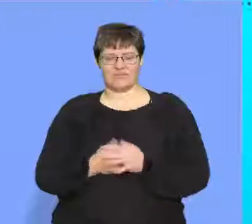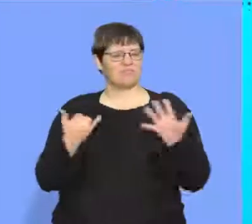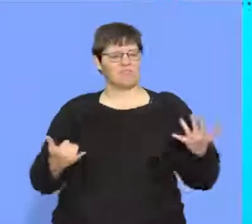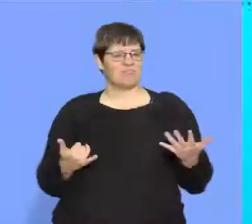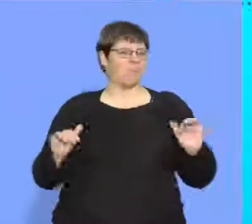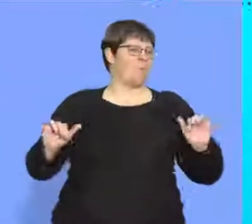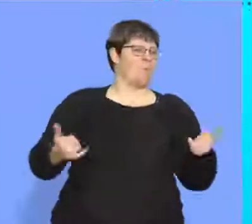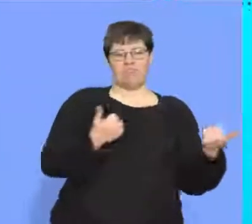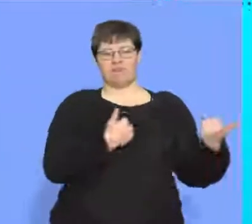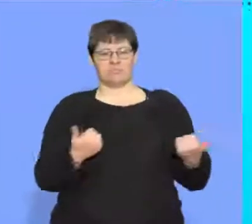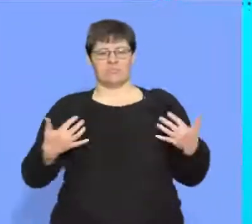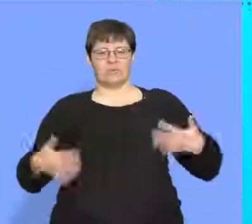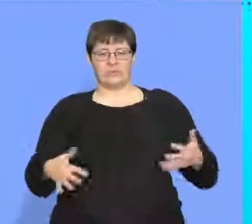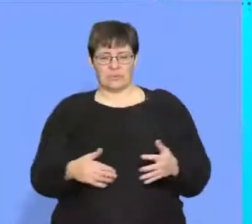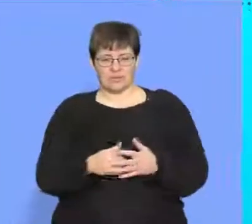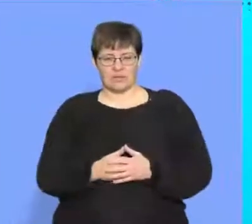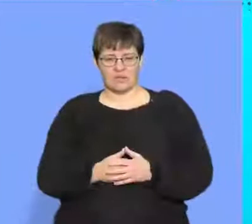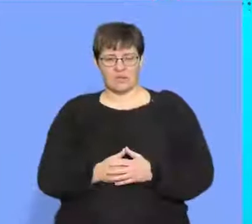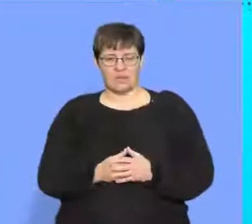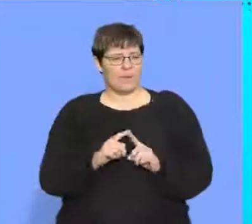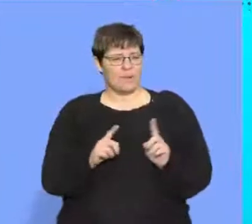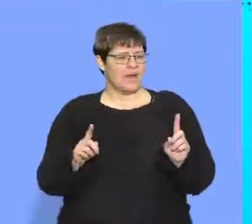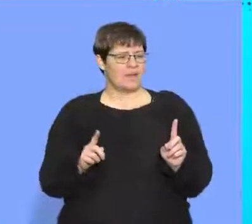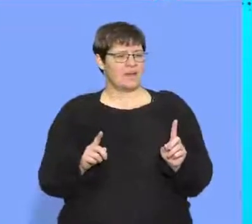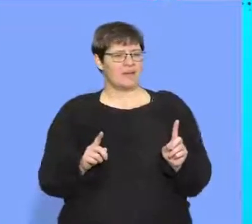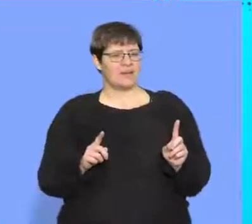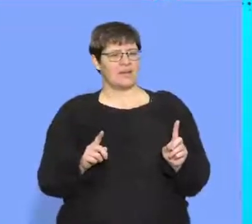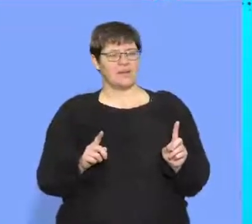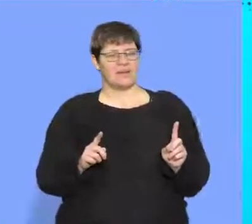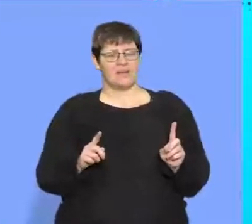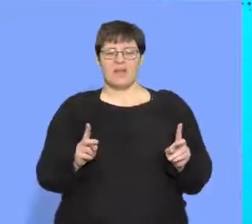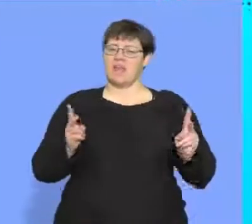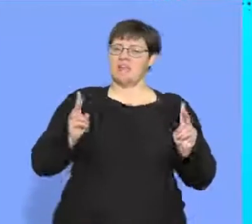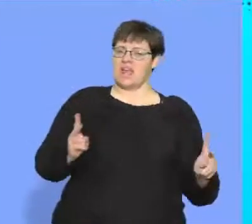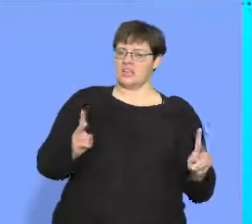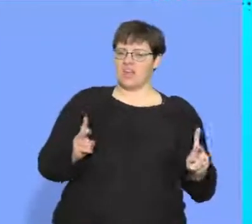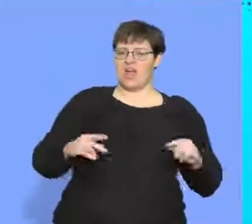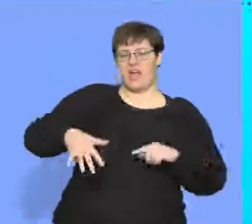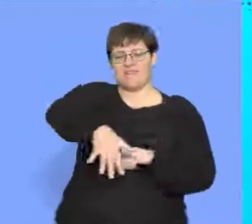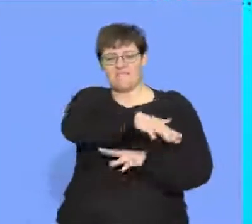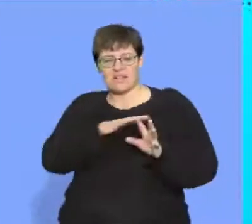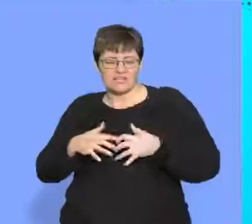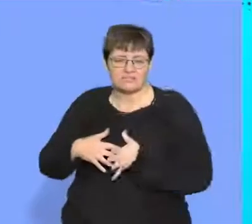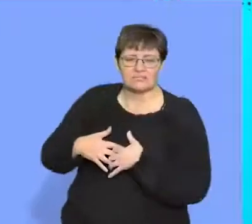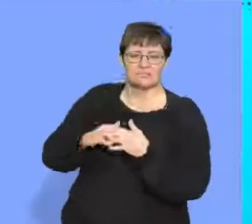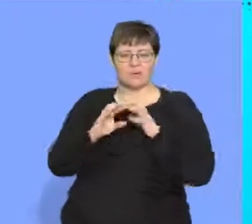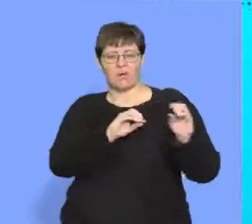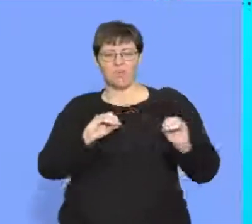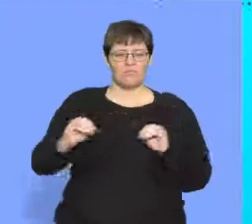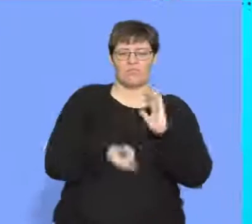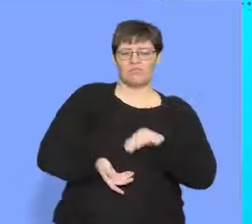Now, this is all well and good, but how is the nature of the fields being generated by